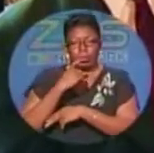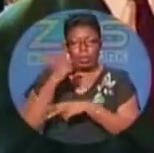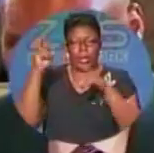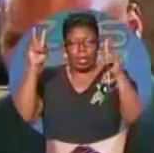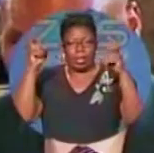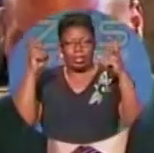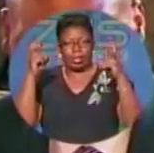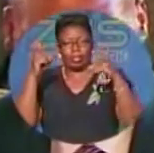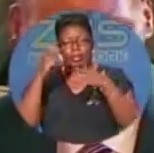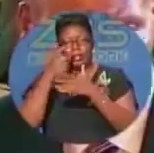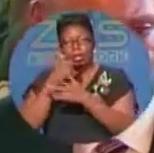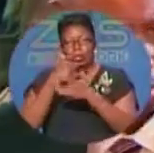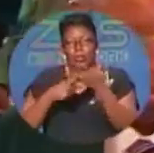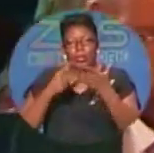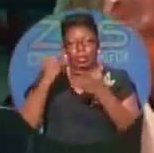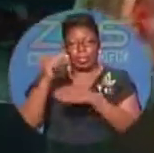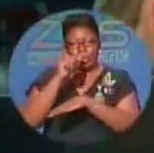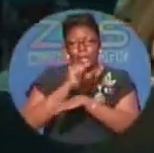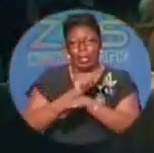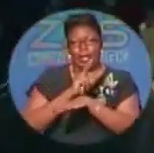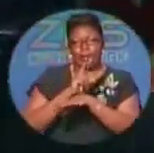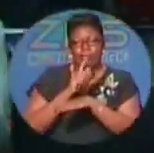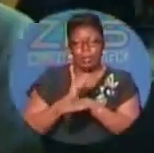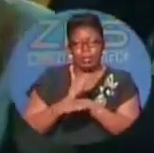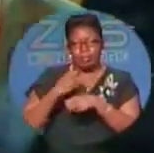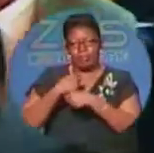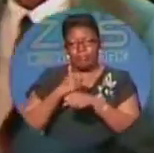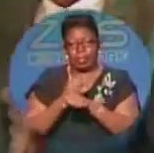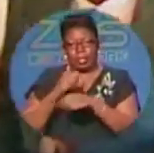Adventists continue to make to education in the Bahamas.